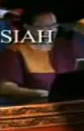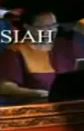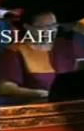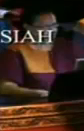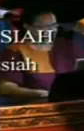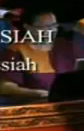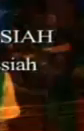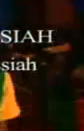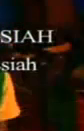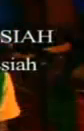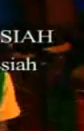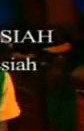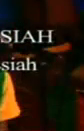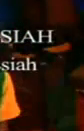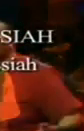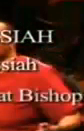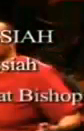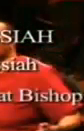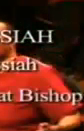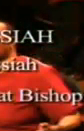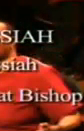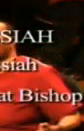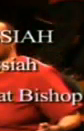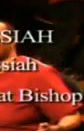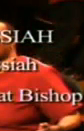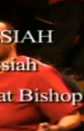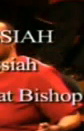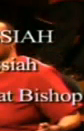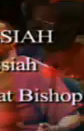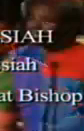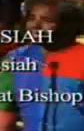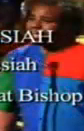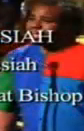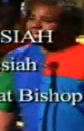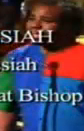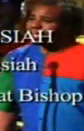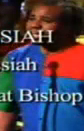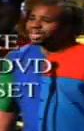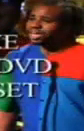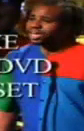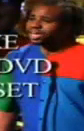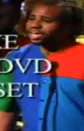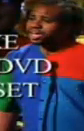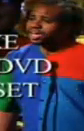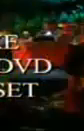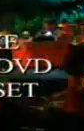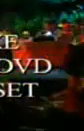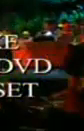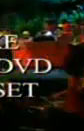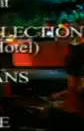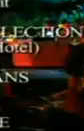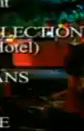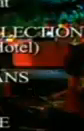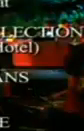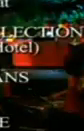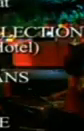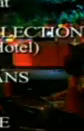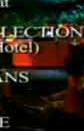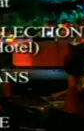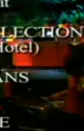Steele. Also, Making the Messiah and an interview with Dr. Pat Bishop. The deluxe double DVD box